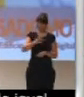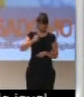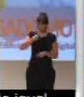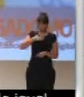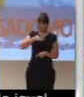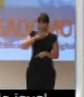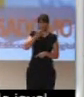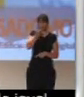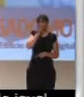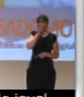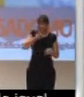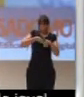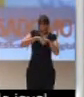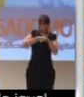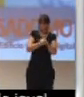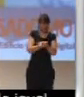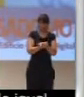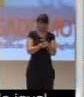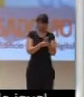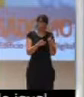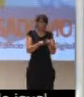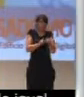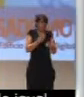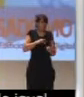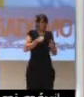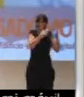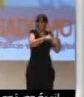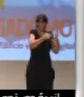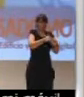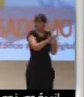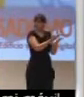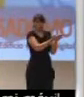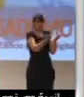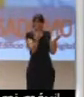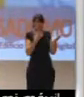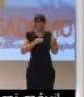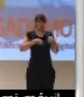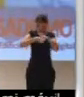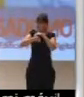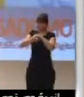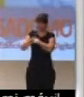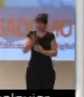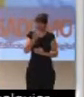Just like I access this through my mobile, I can access the same devices